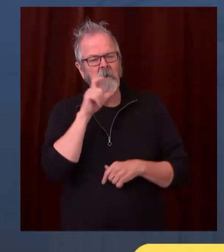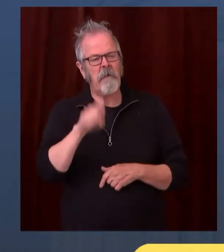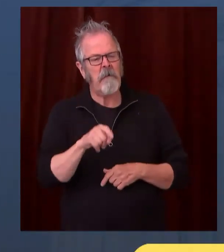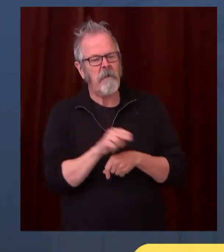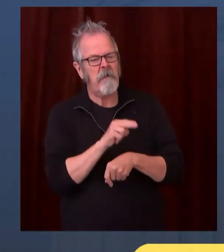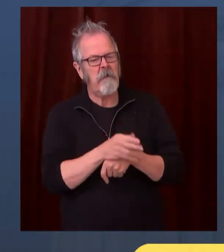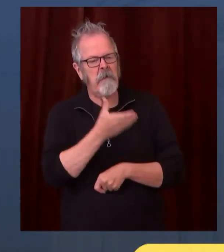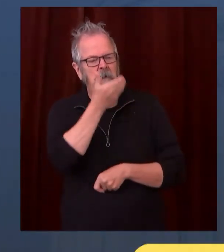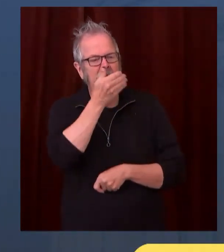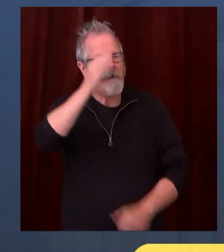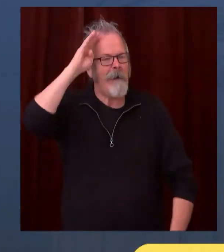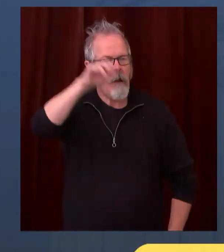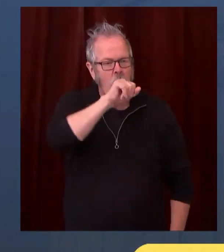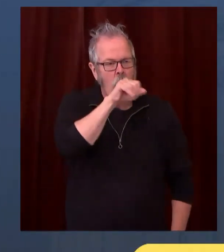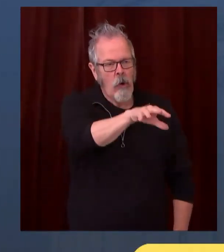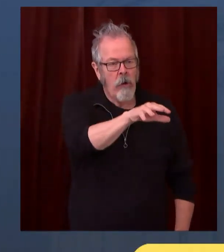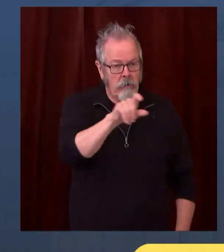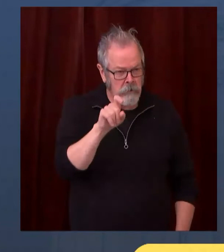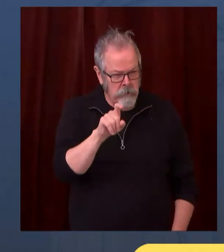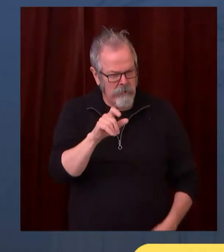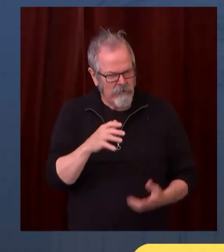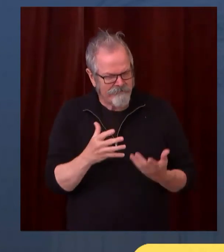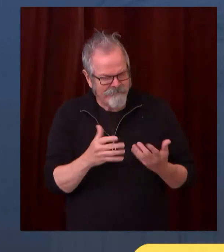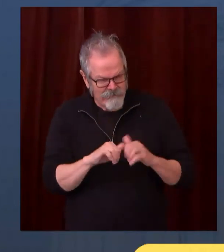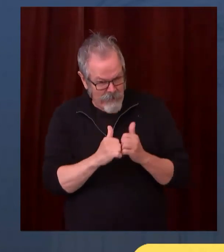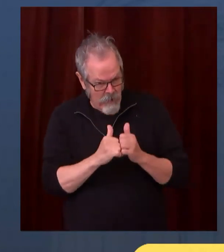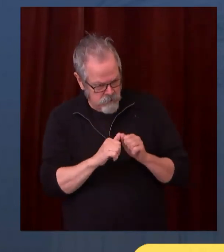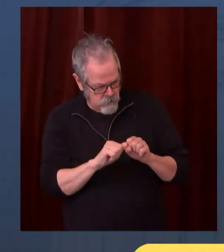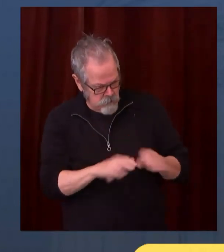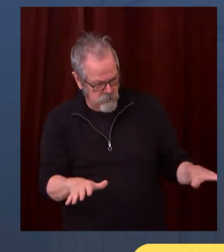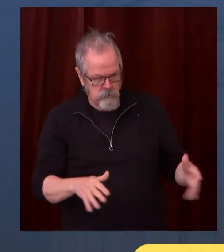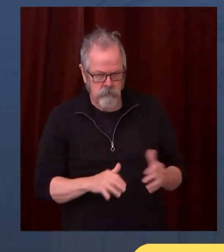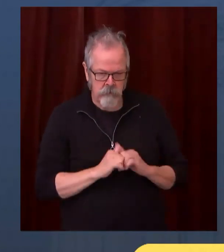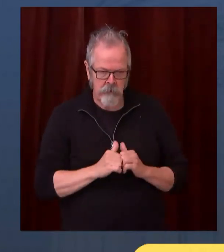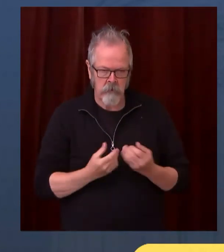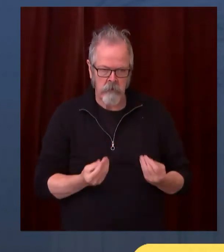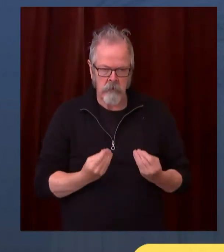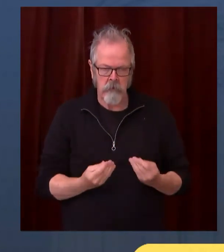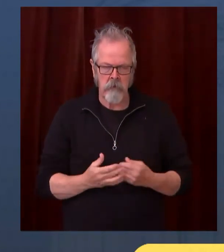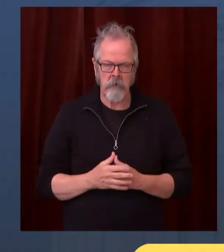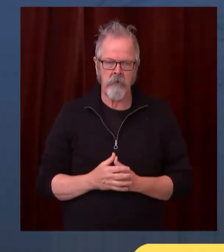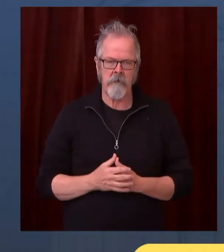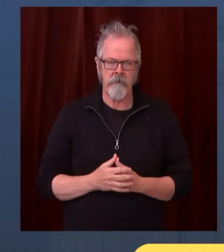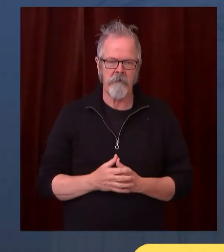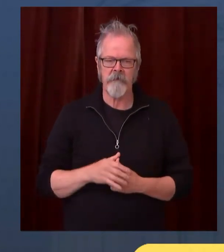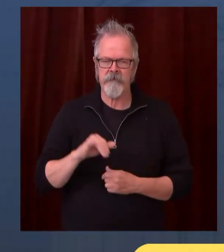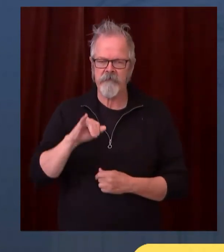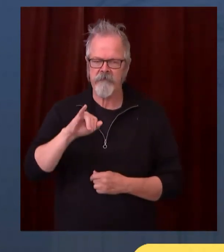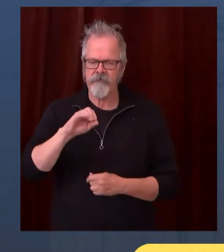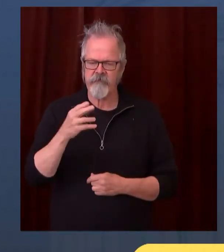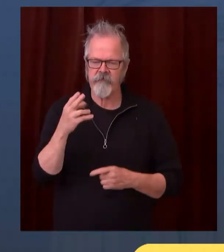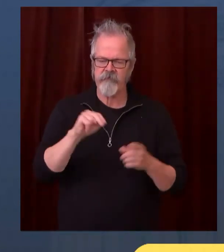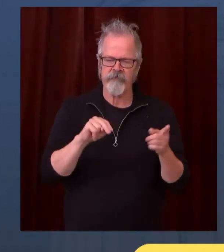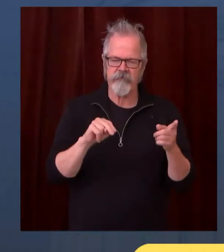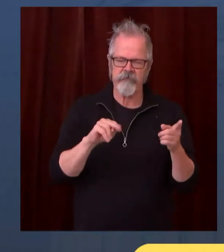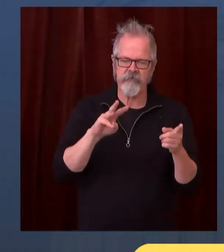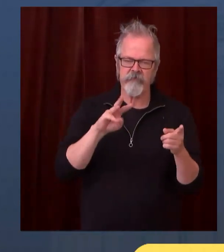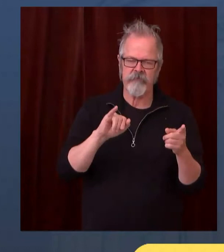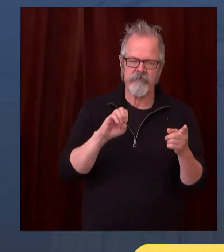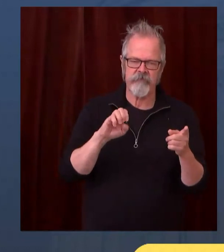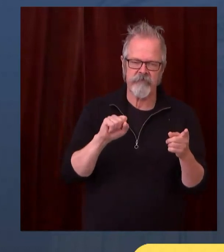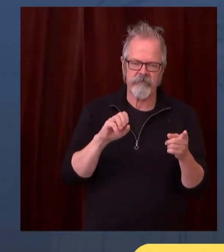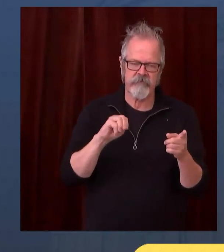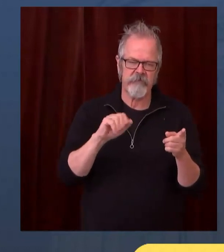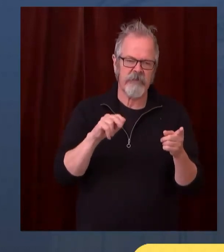infections down, and that's the challenge. You know, and I think some of this,